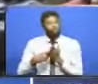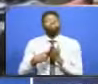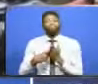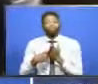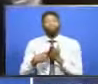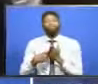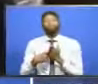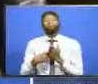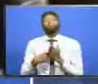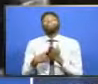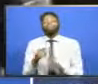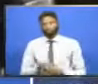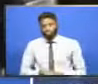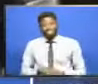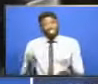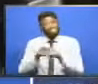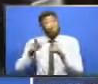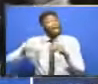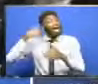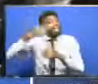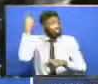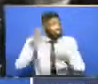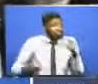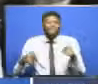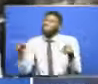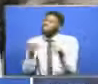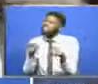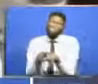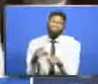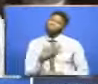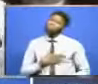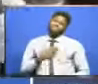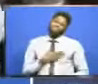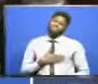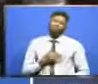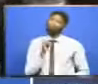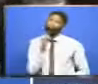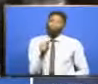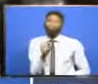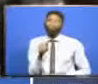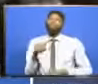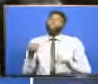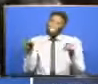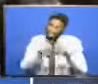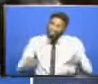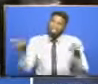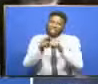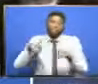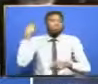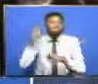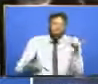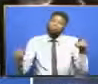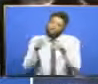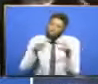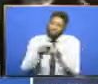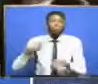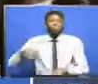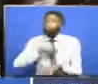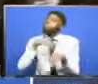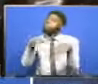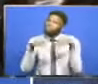ya sahi. Na mwaka ujao, tapasali, hapana, isiwe desturi ati kila mwaka tunangoja miezi